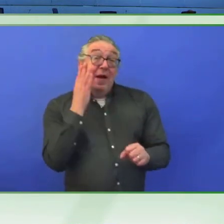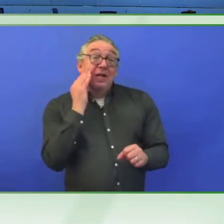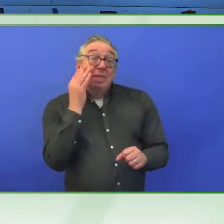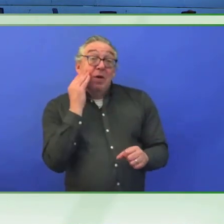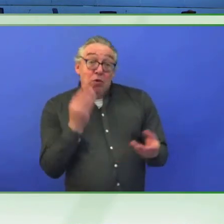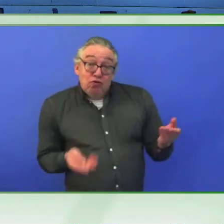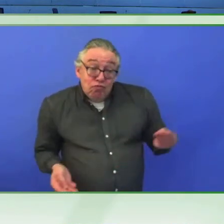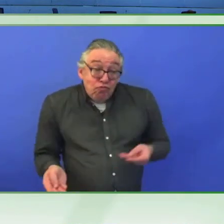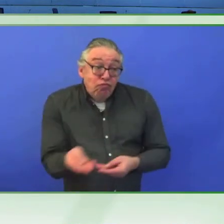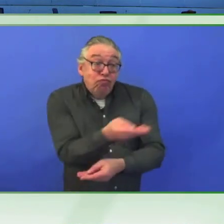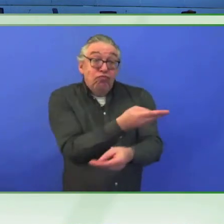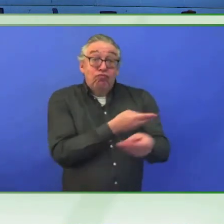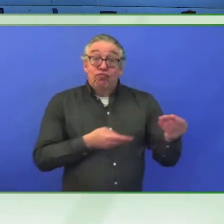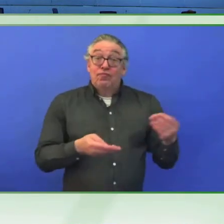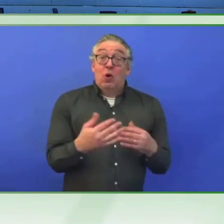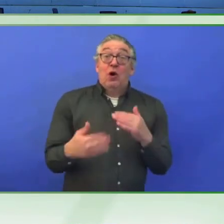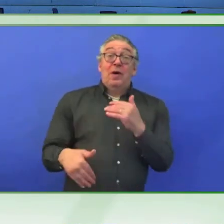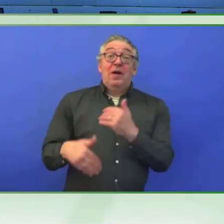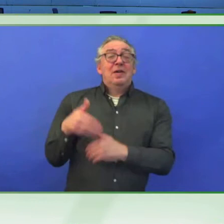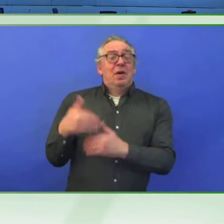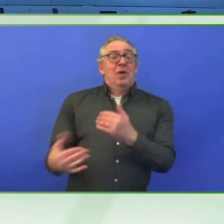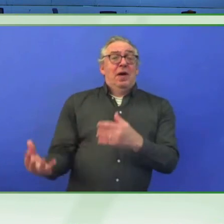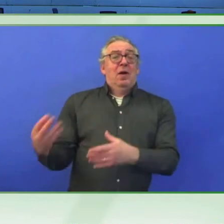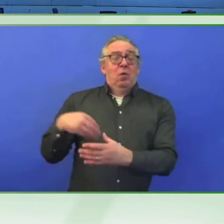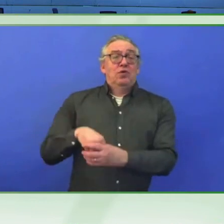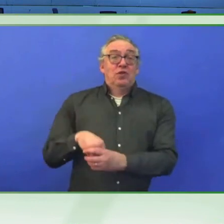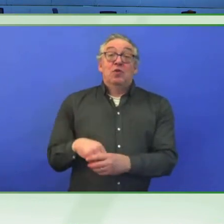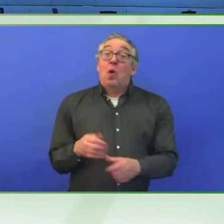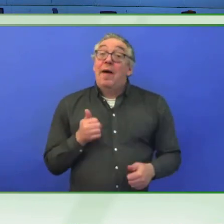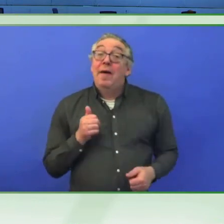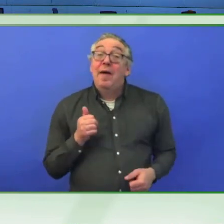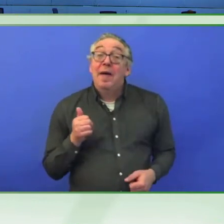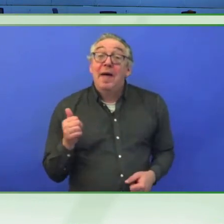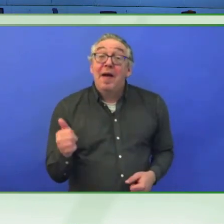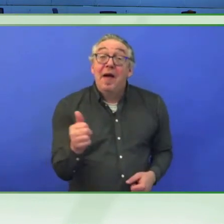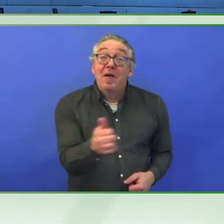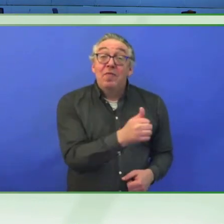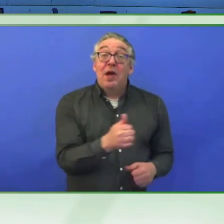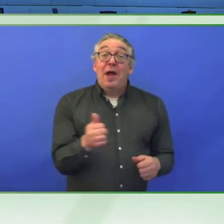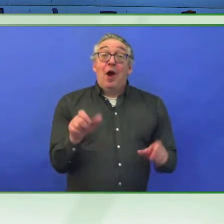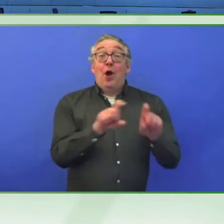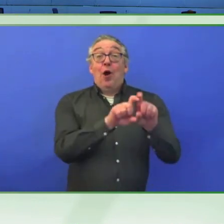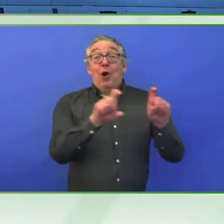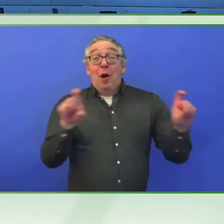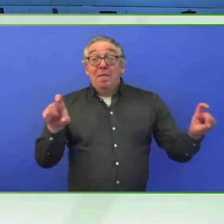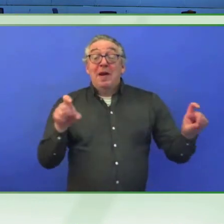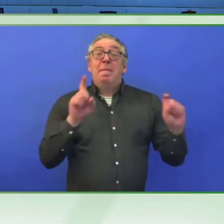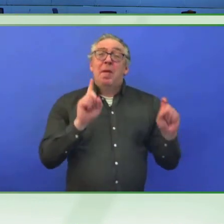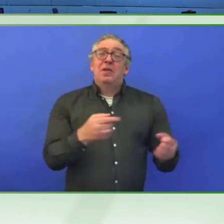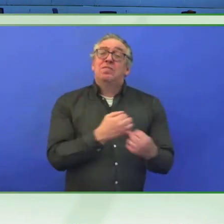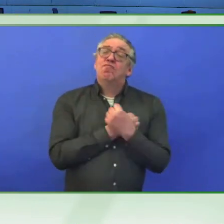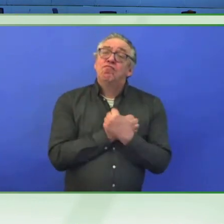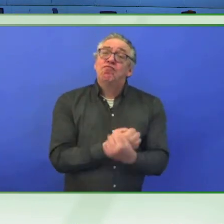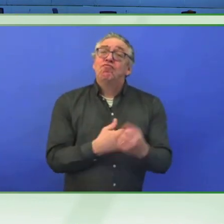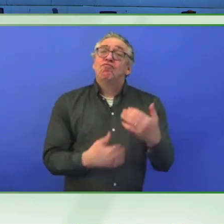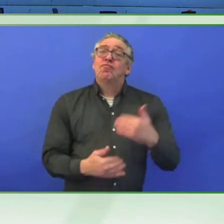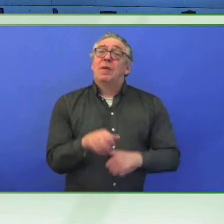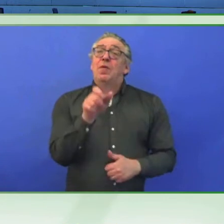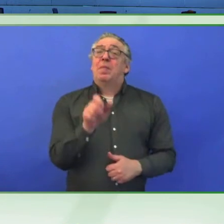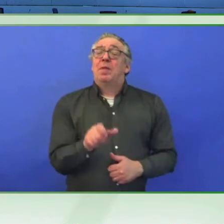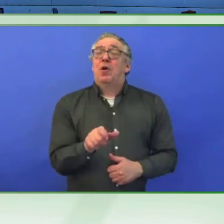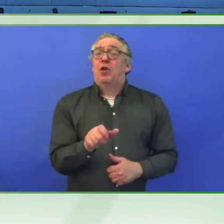ensure that every employer, every company embraces persons with disability and provide support,